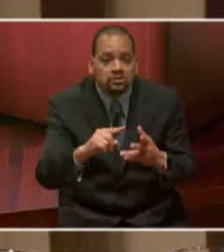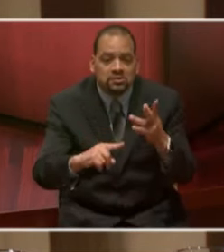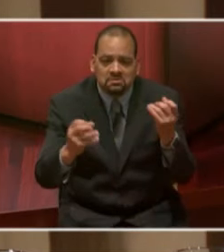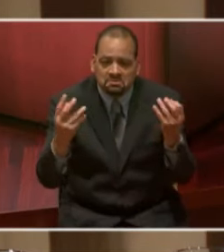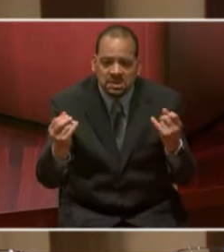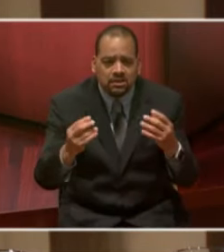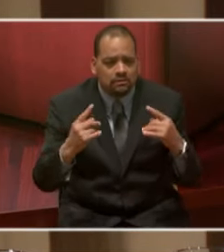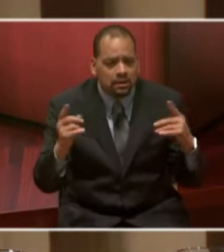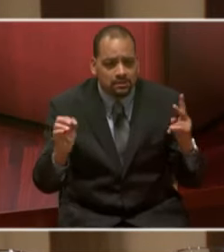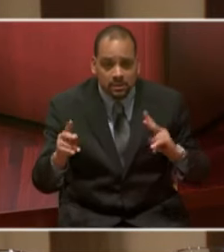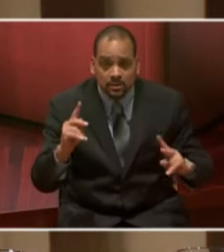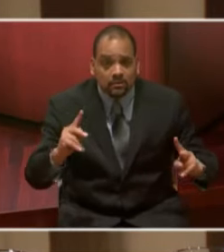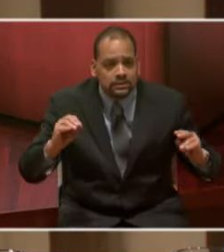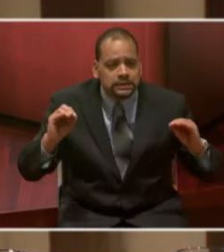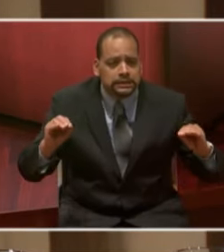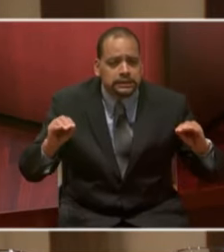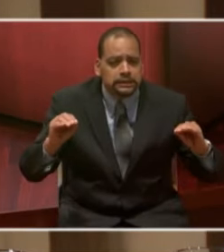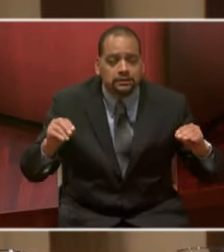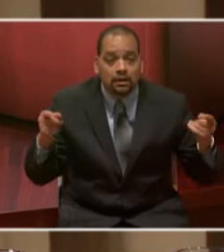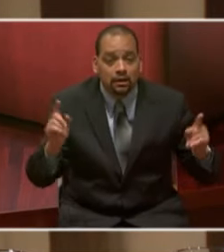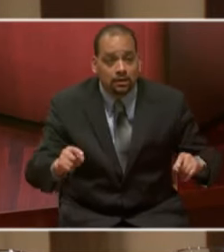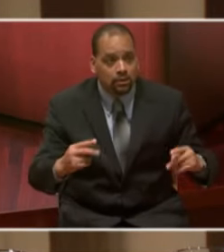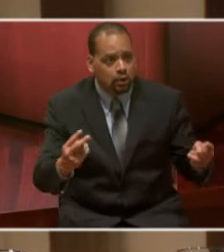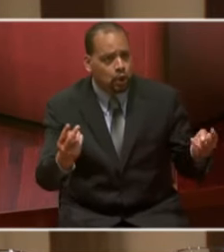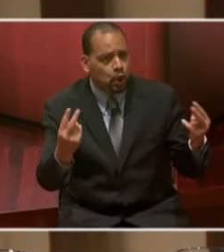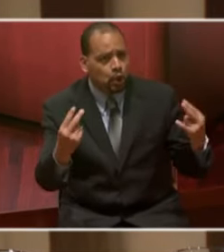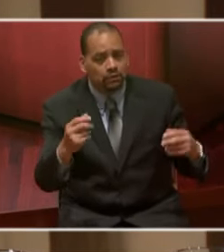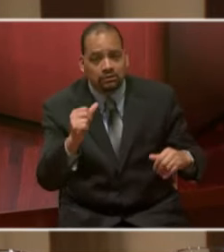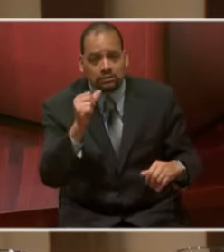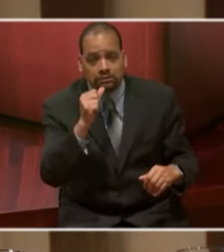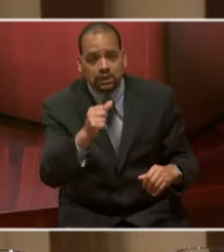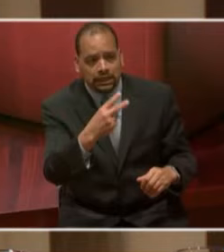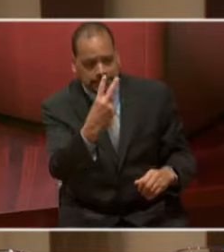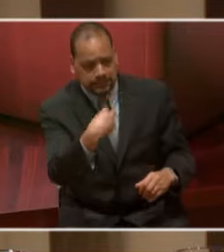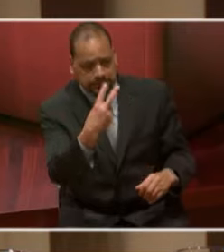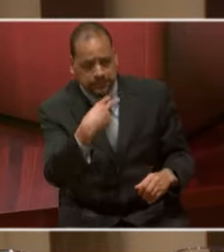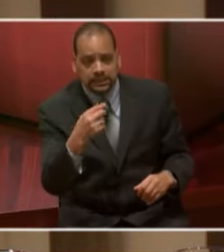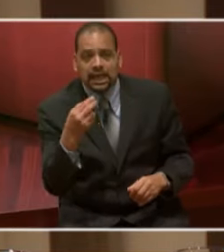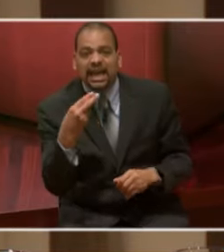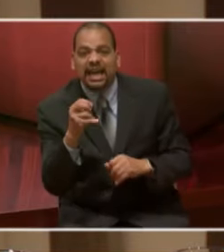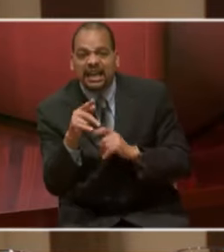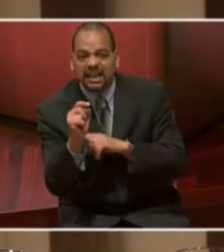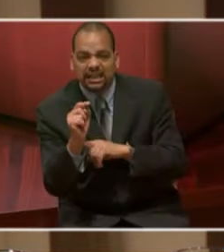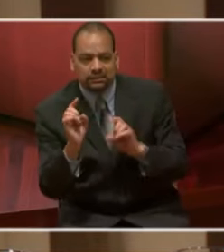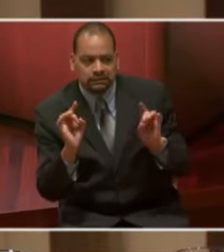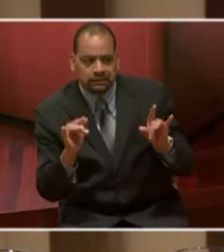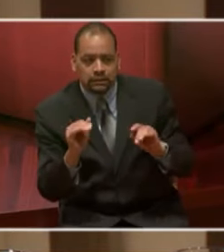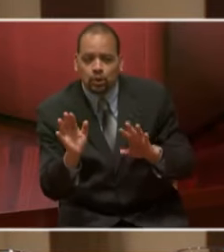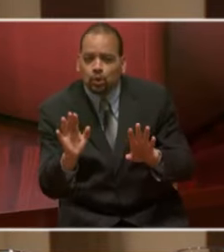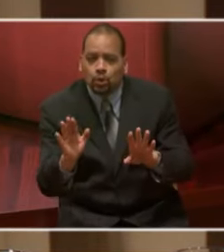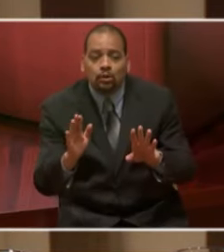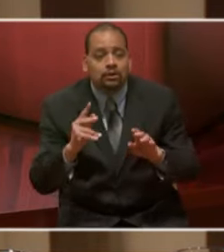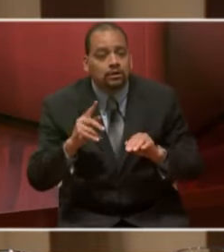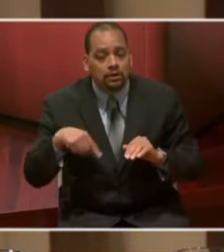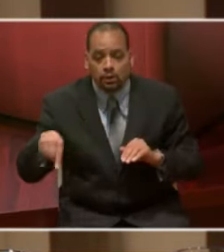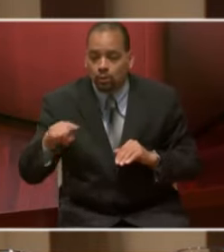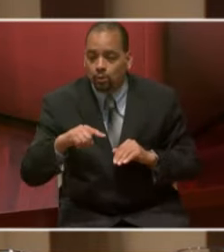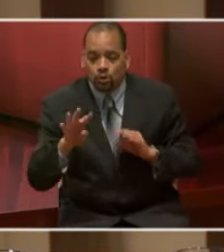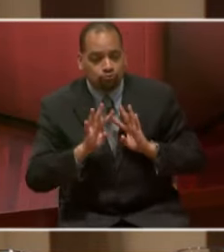bar of soap. On another occasion, a man was asked to count the number of jelly beans in a jar.